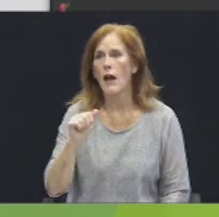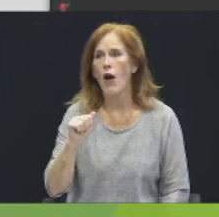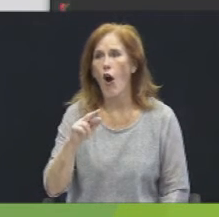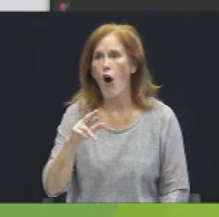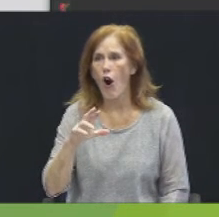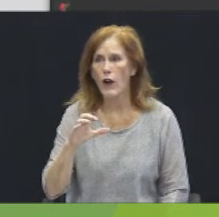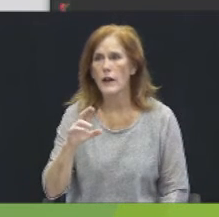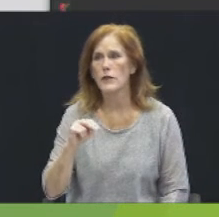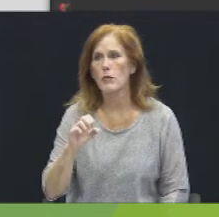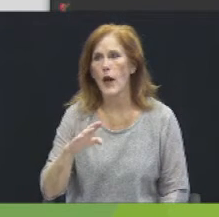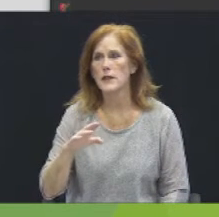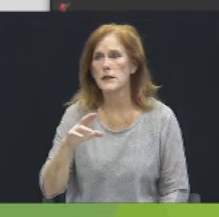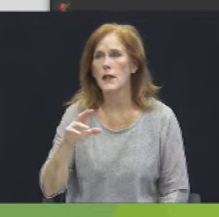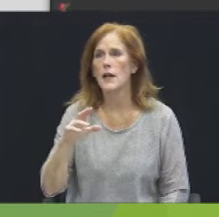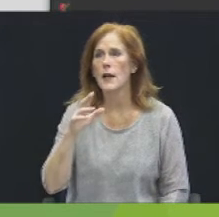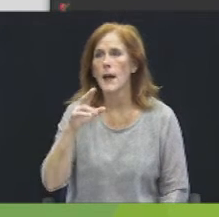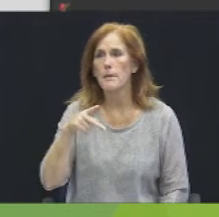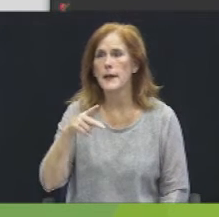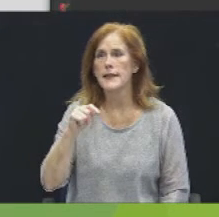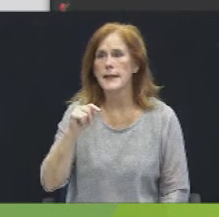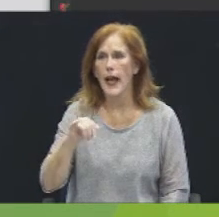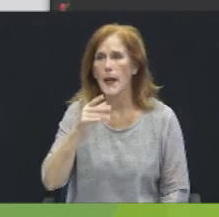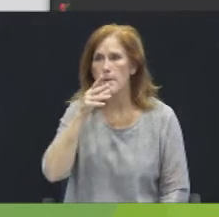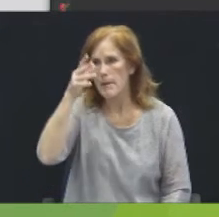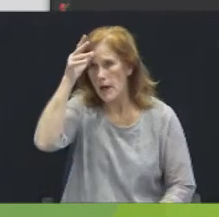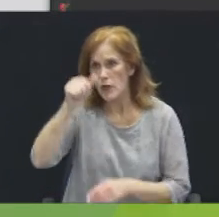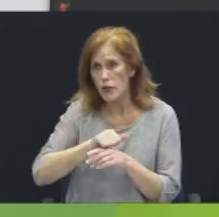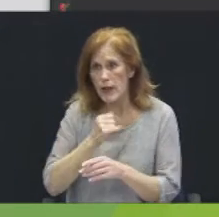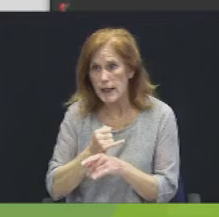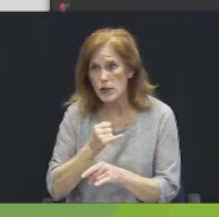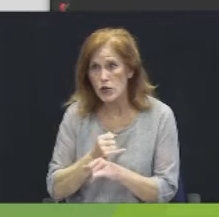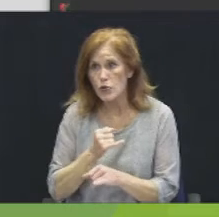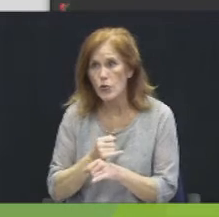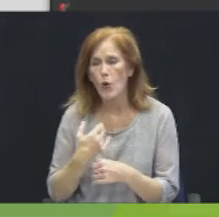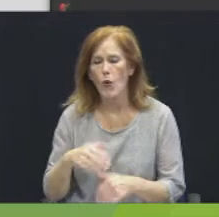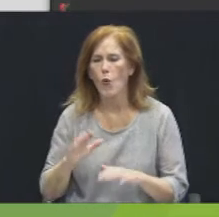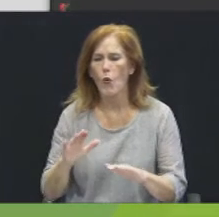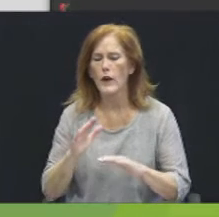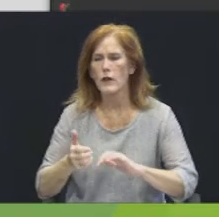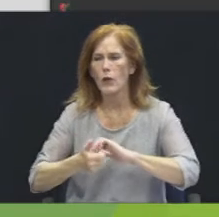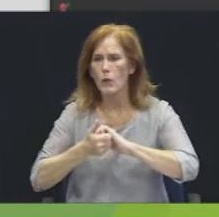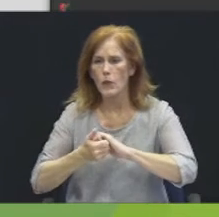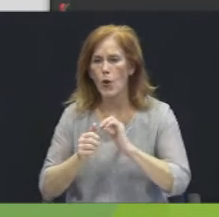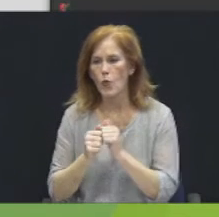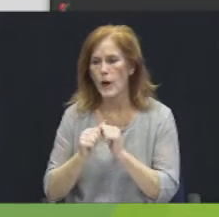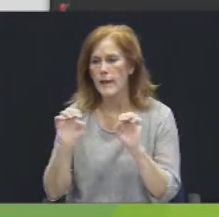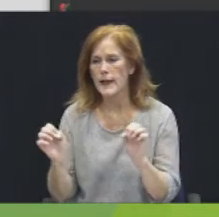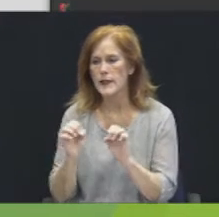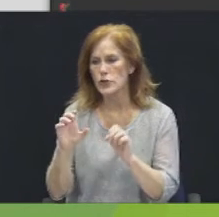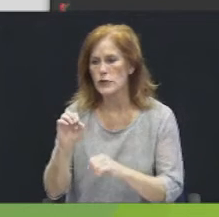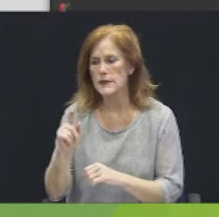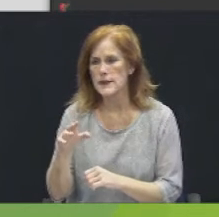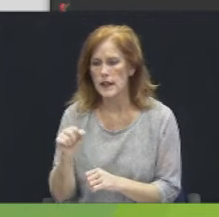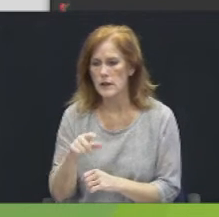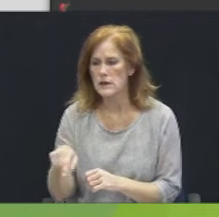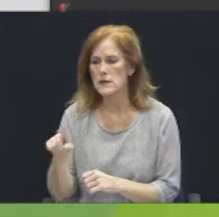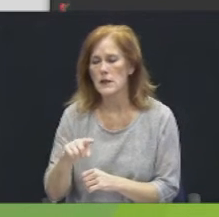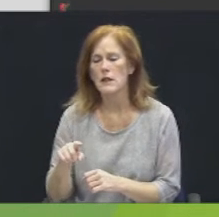the Parent Training Institute has a fantastic partnership with Easter Seals to